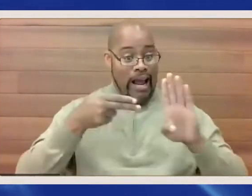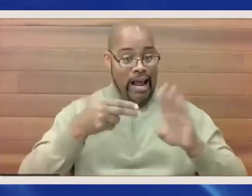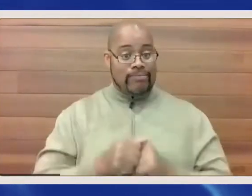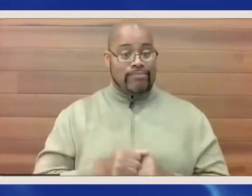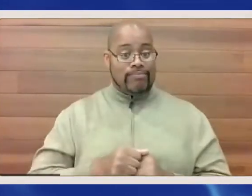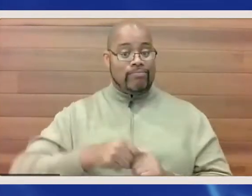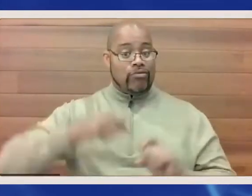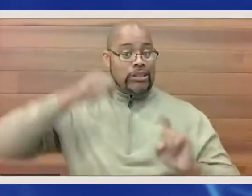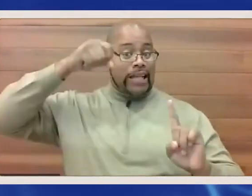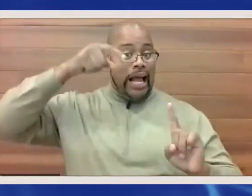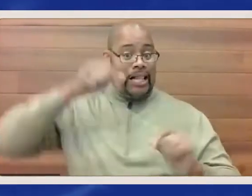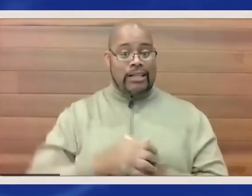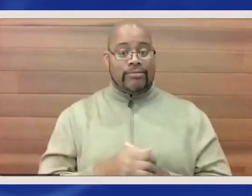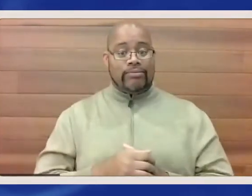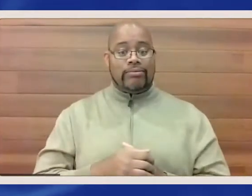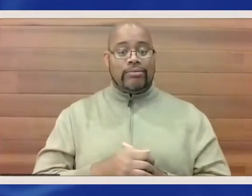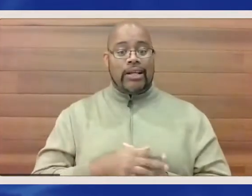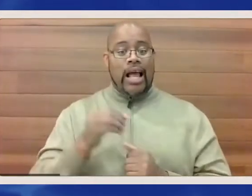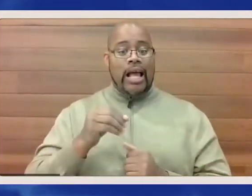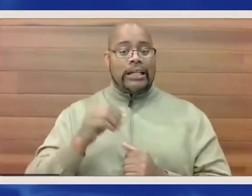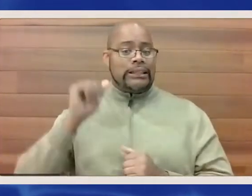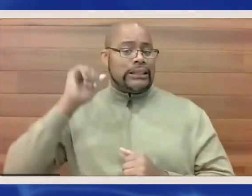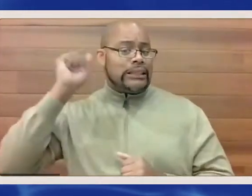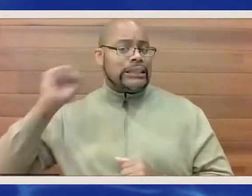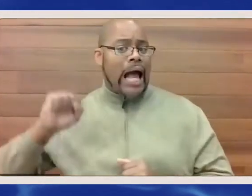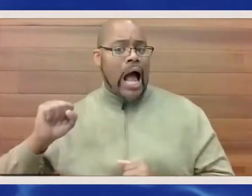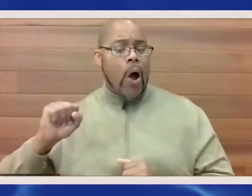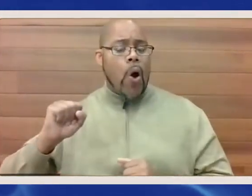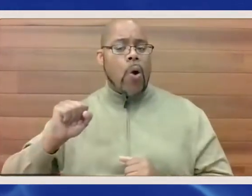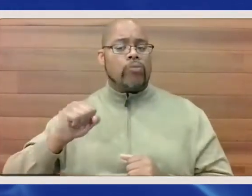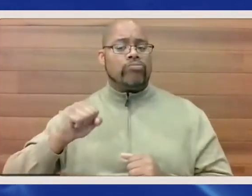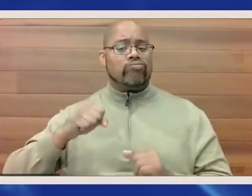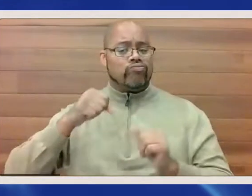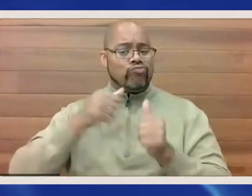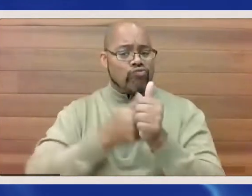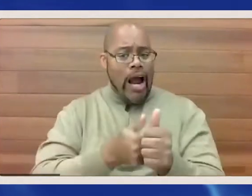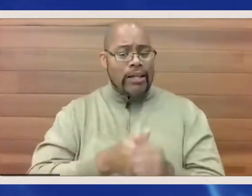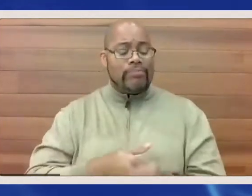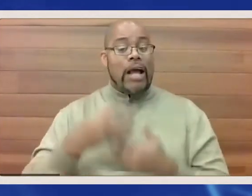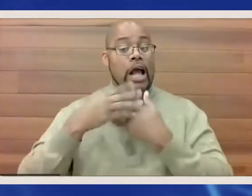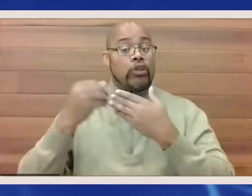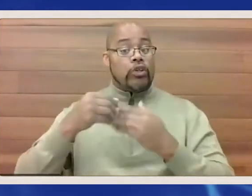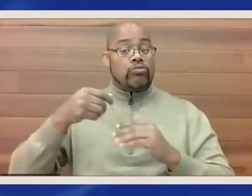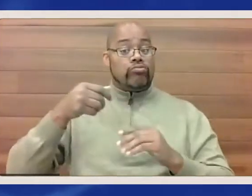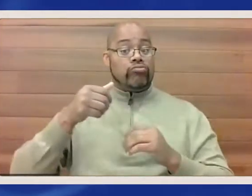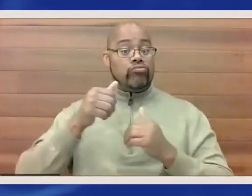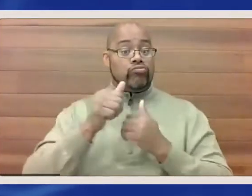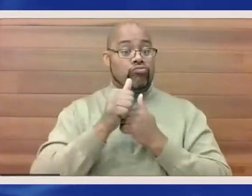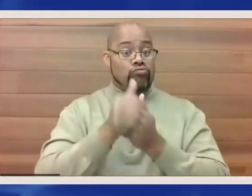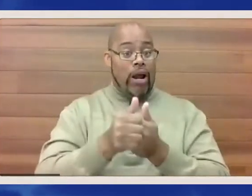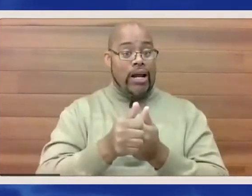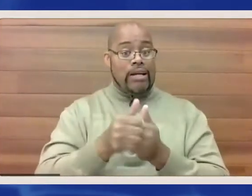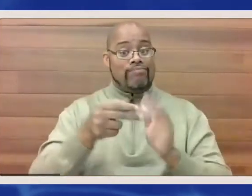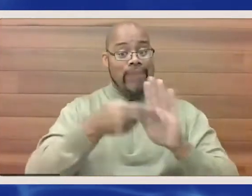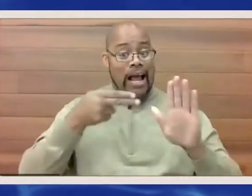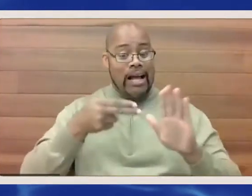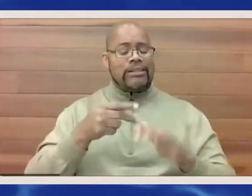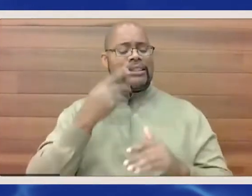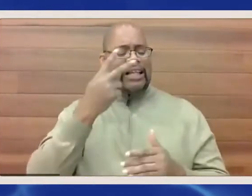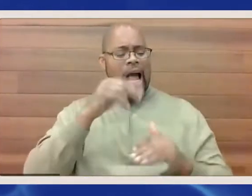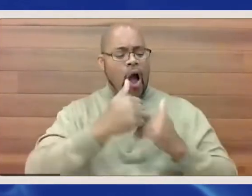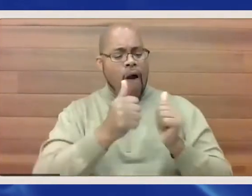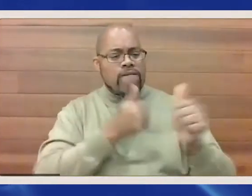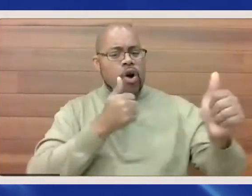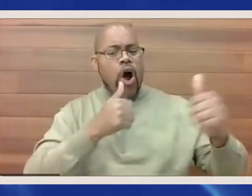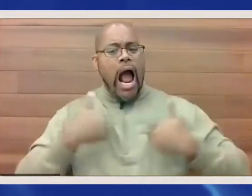satellite tracking, and acoustic tracking. External tagging is the use to determine how far an organism